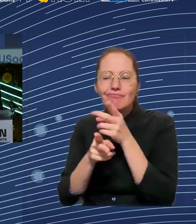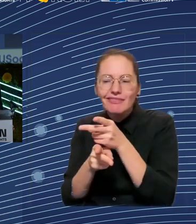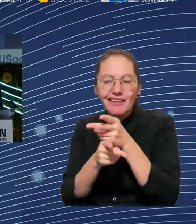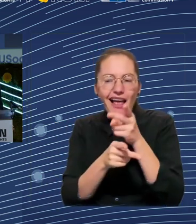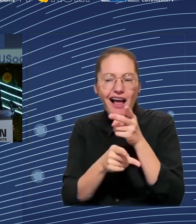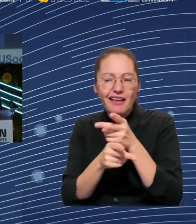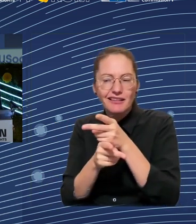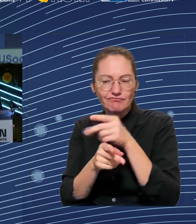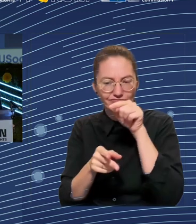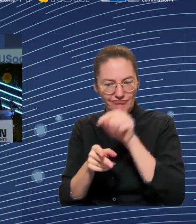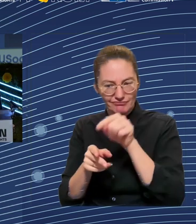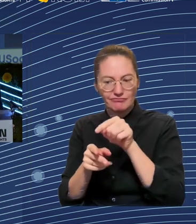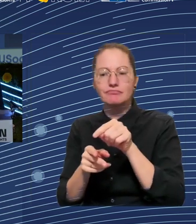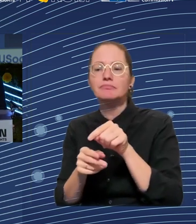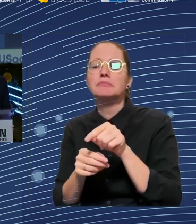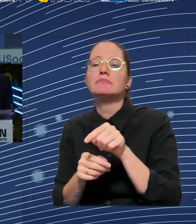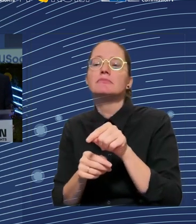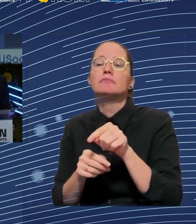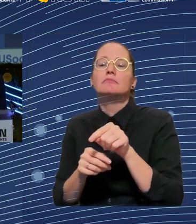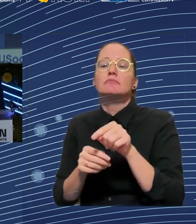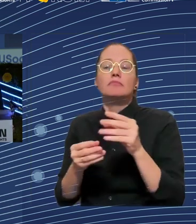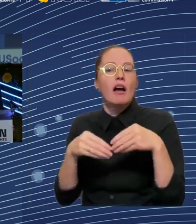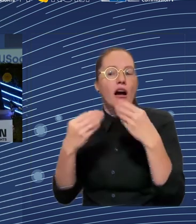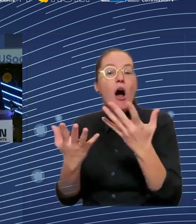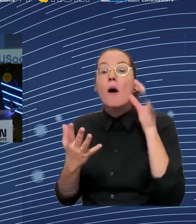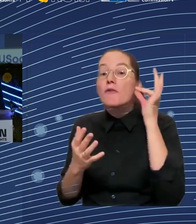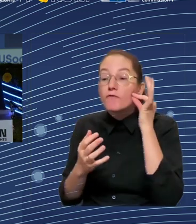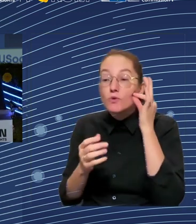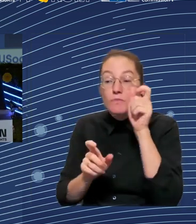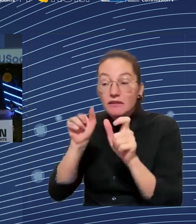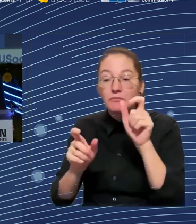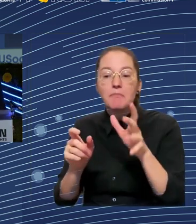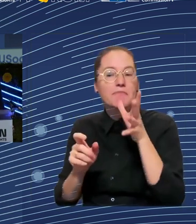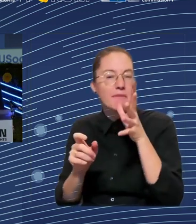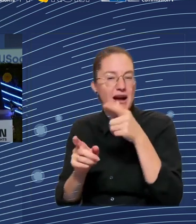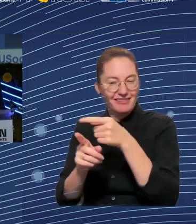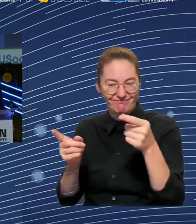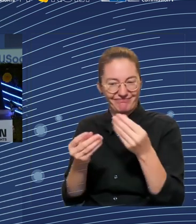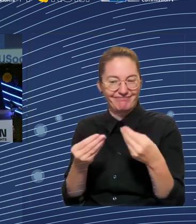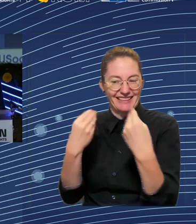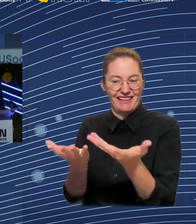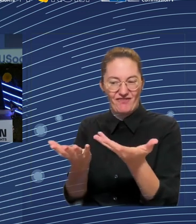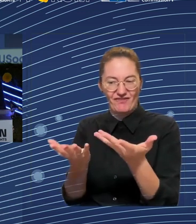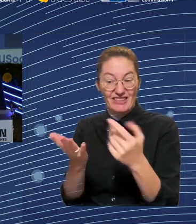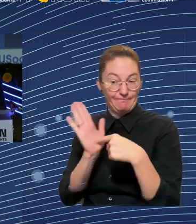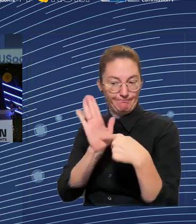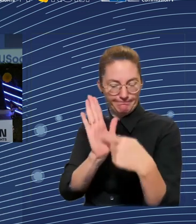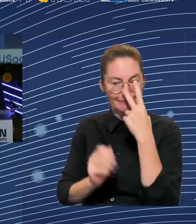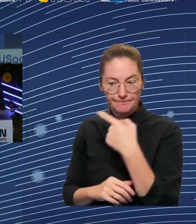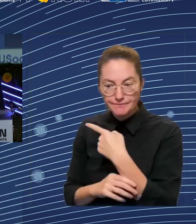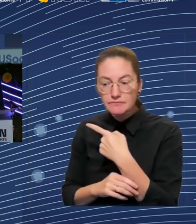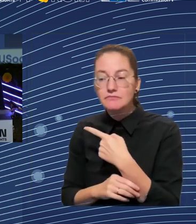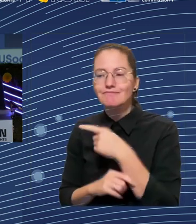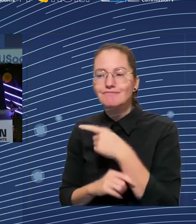to participate in childcare. So what would happen if these were reached in three countries, in Austria, Hungary, and